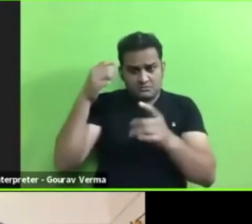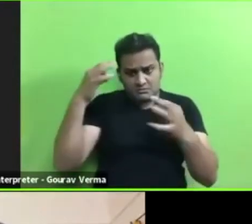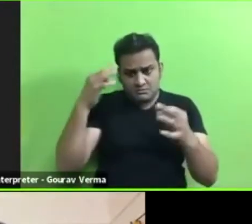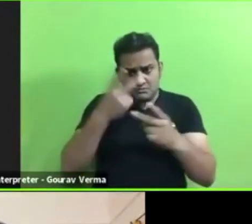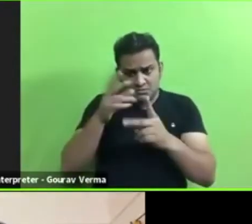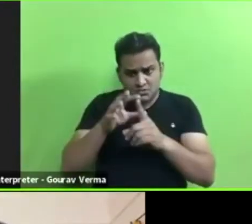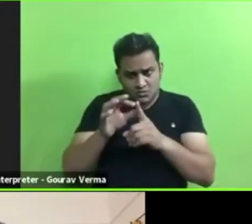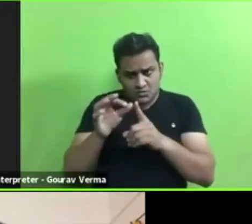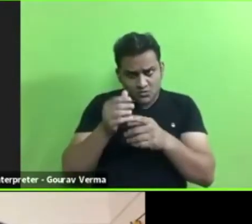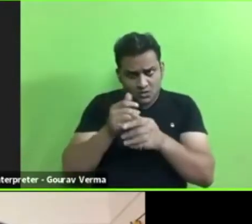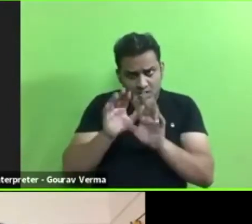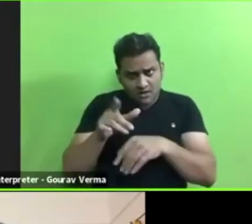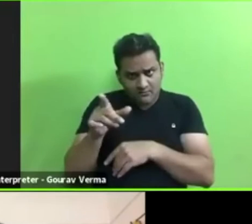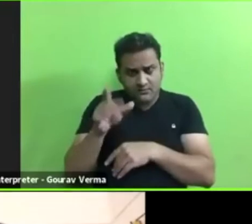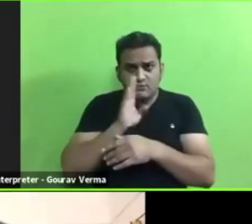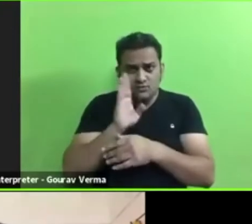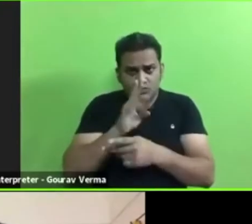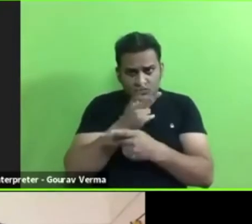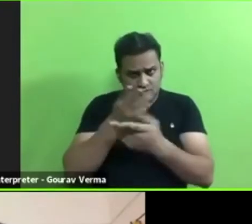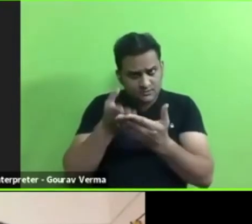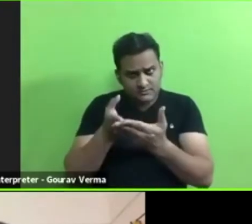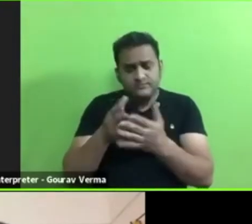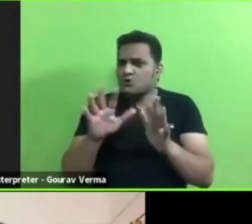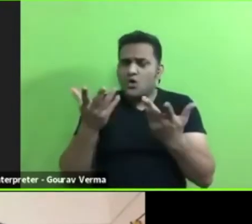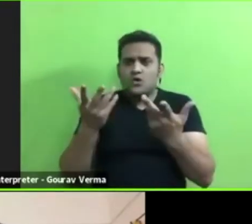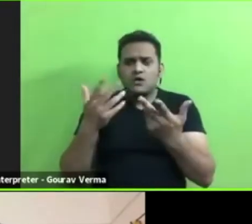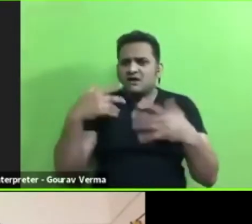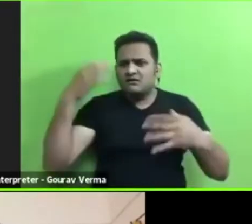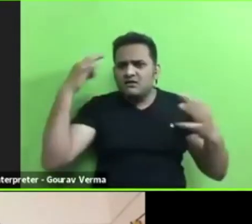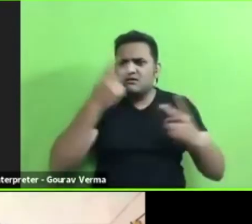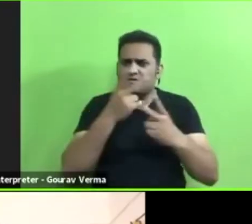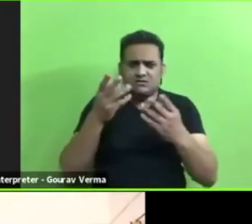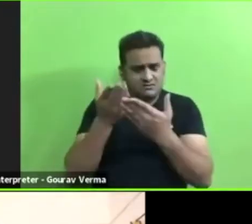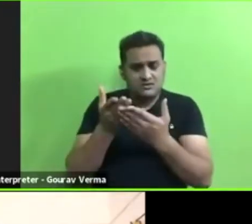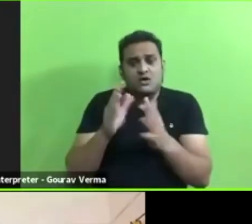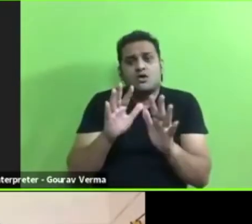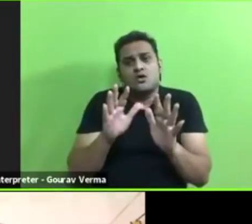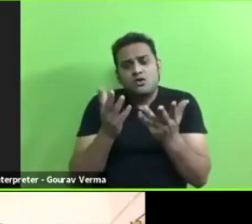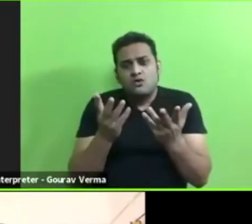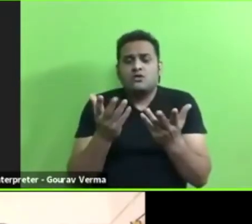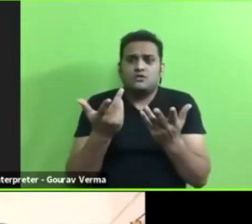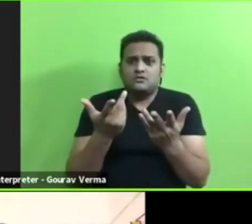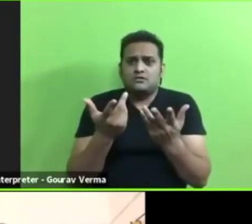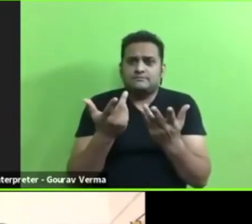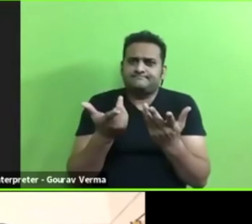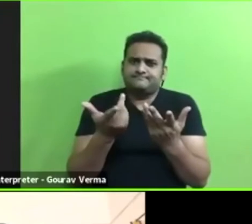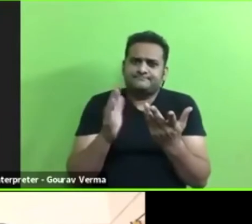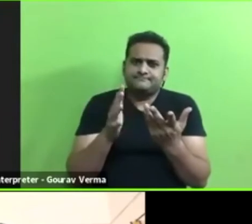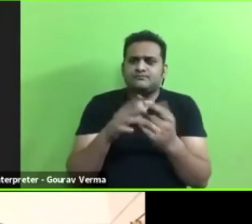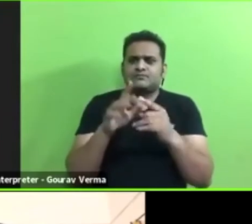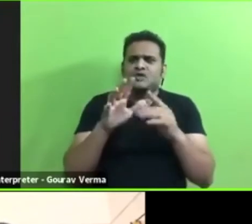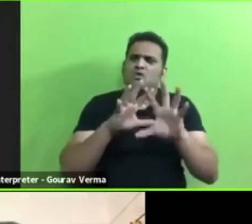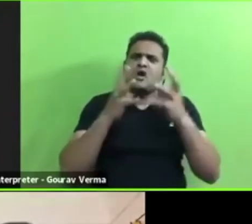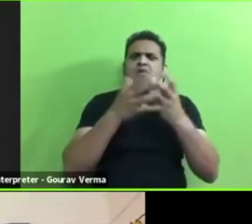doing particular form of music or any form of art, or is it more like universal for